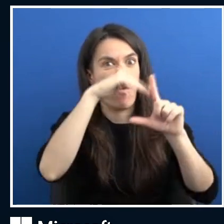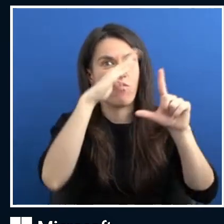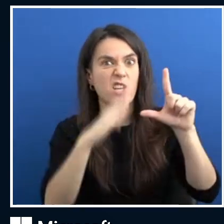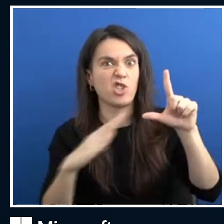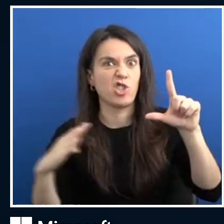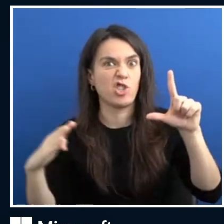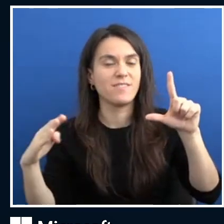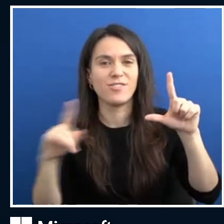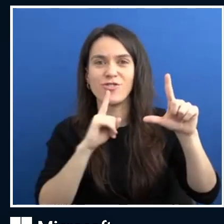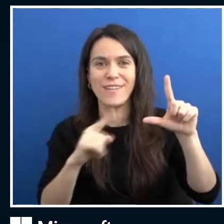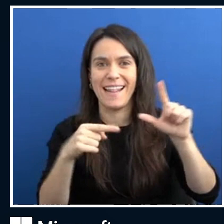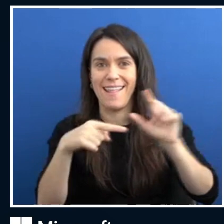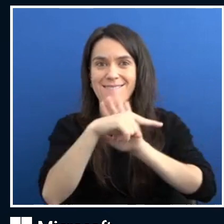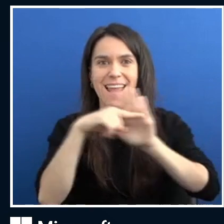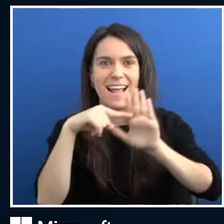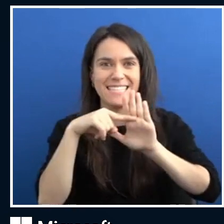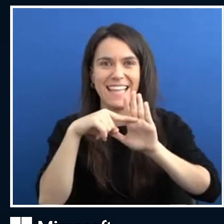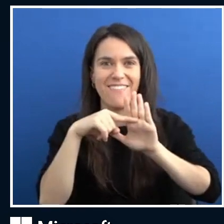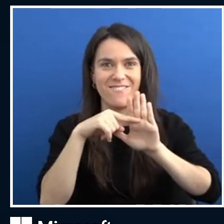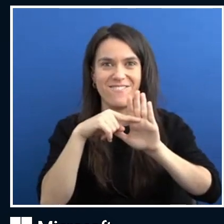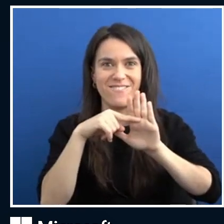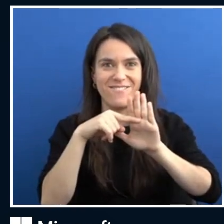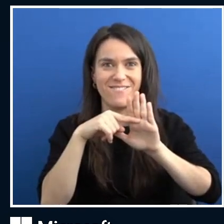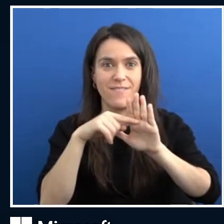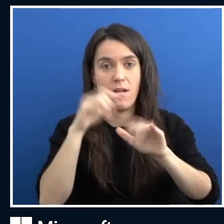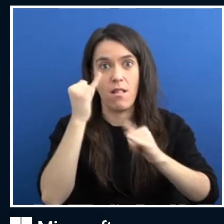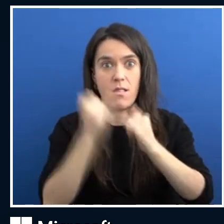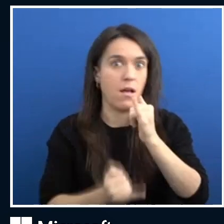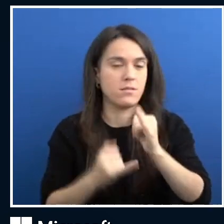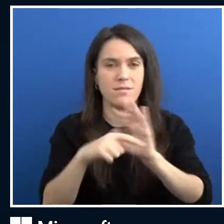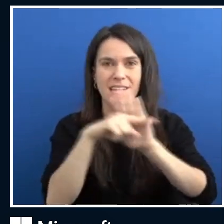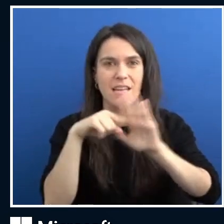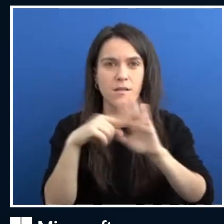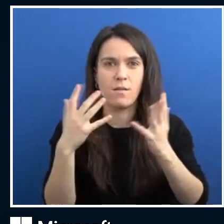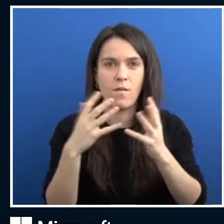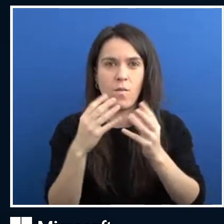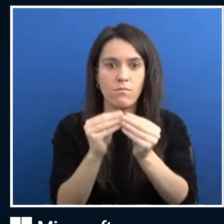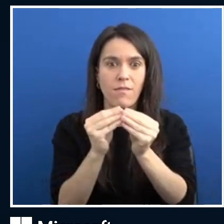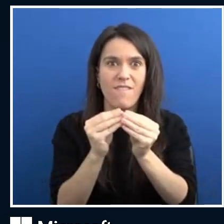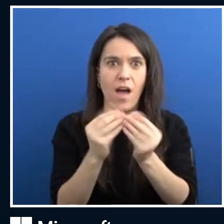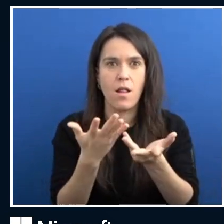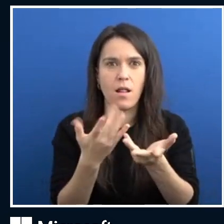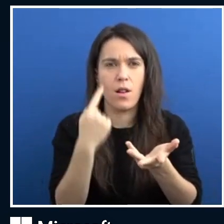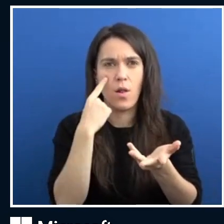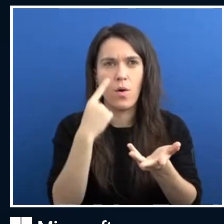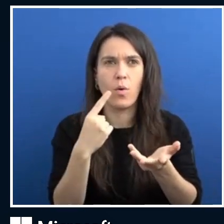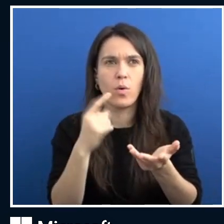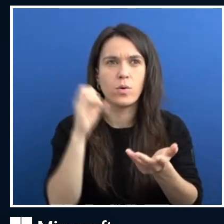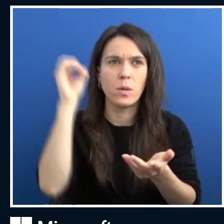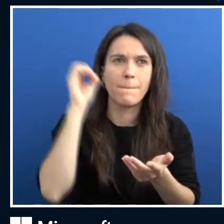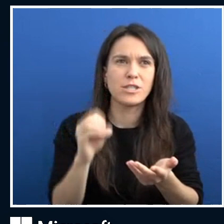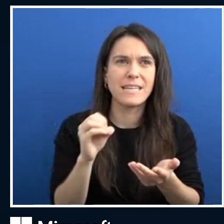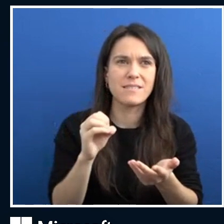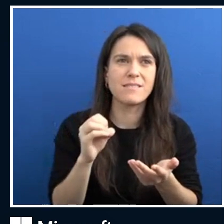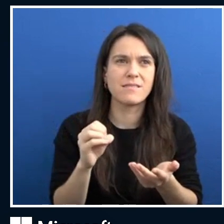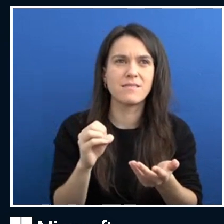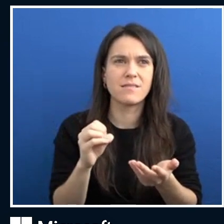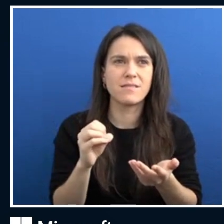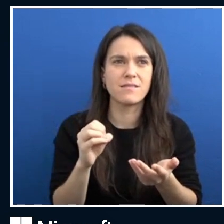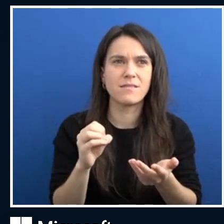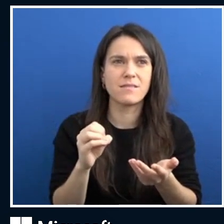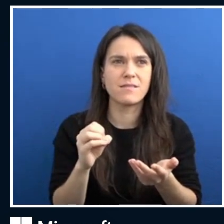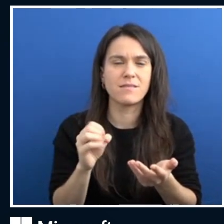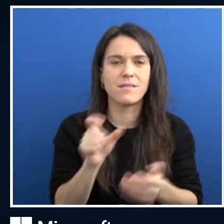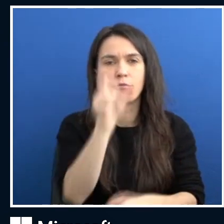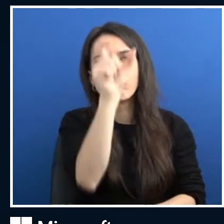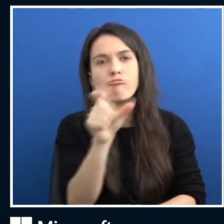it shows that because your LSTAT value was inversely proportional to your median value of the